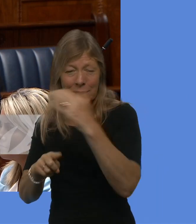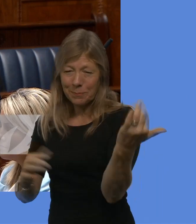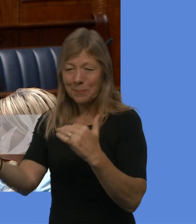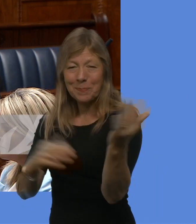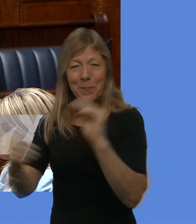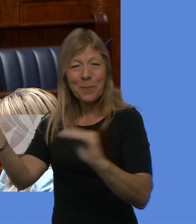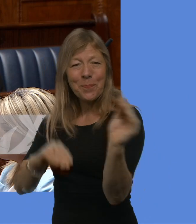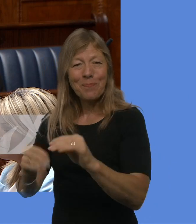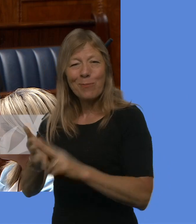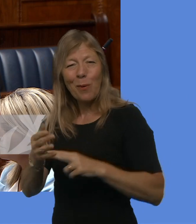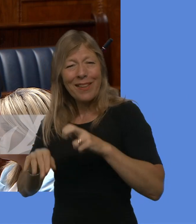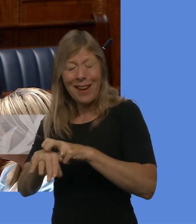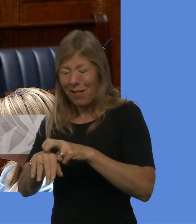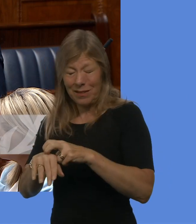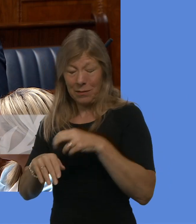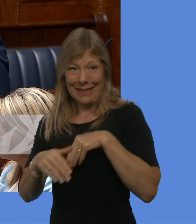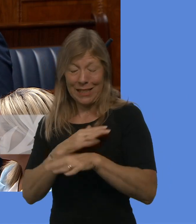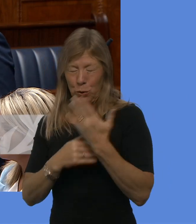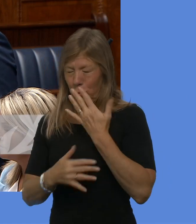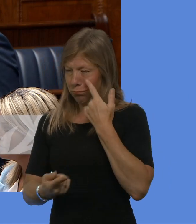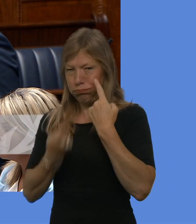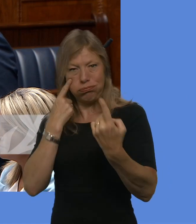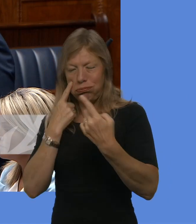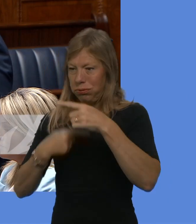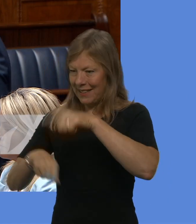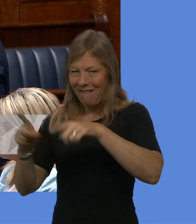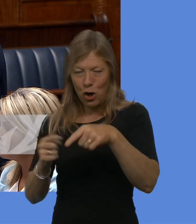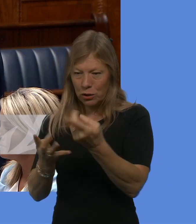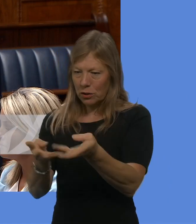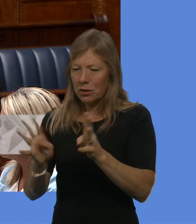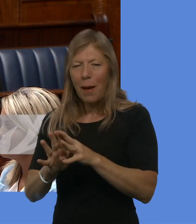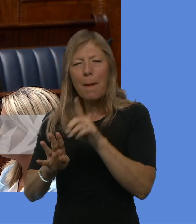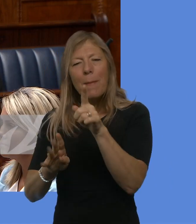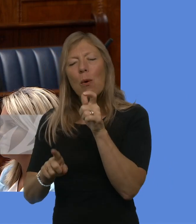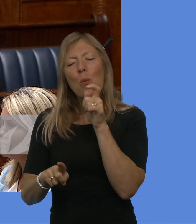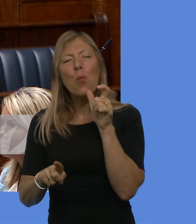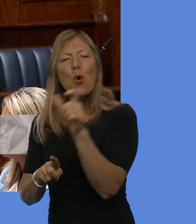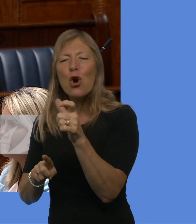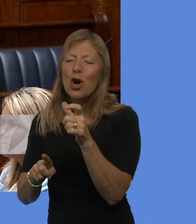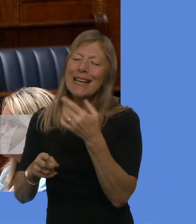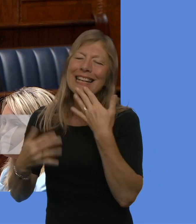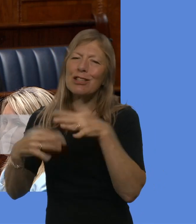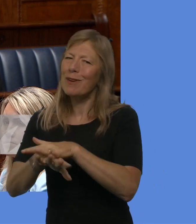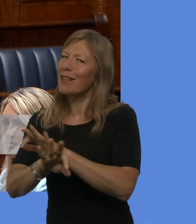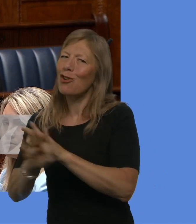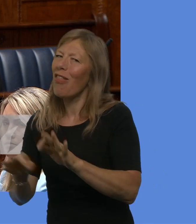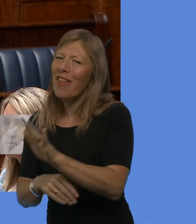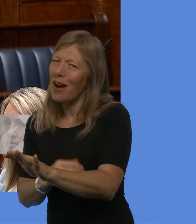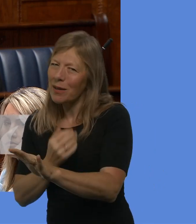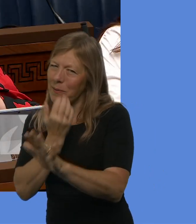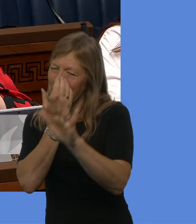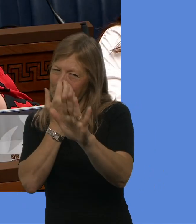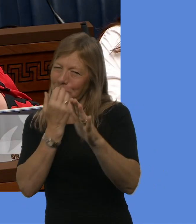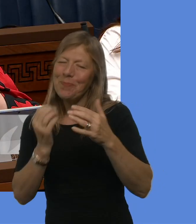official title. So members, particularly in the Alliance Party, do need to get off this particular issue of wanting preferential treatment for